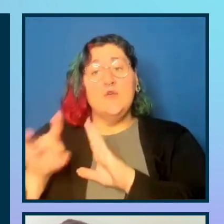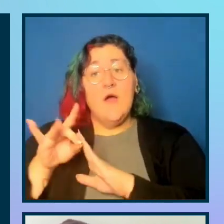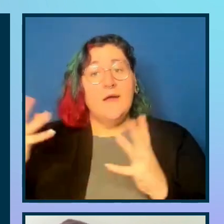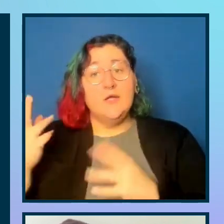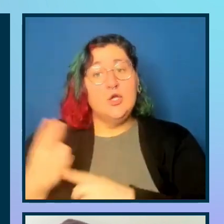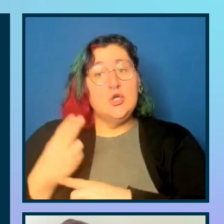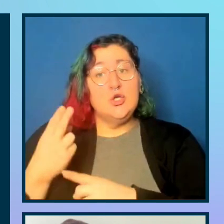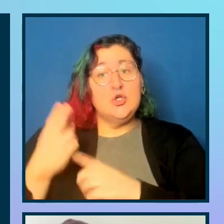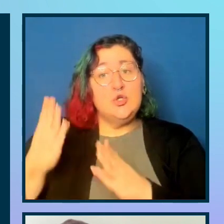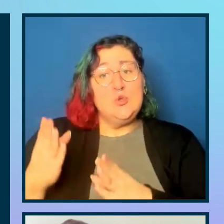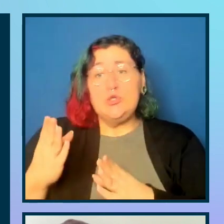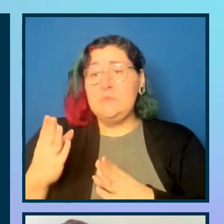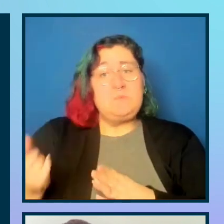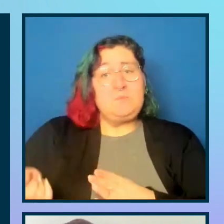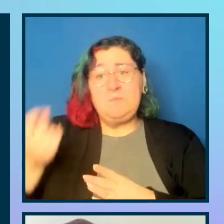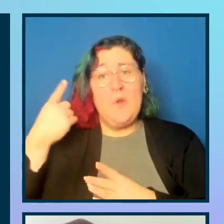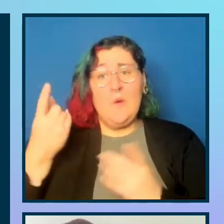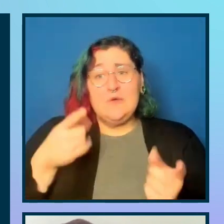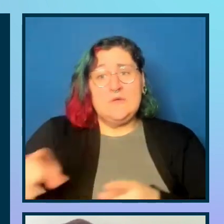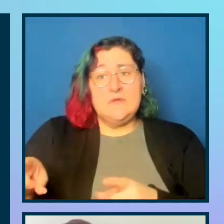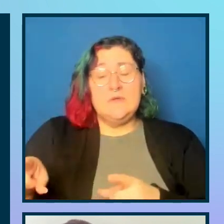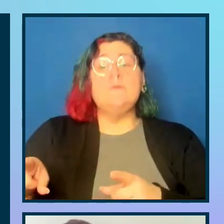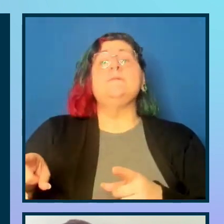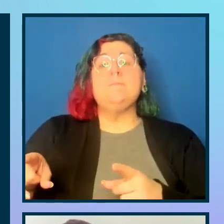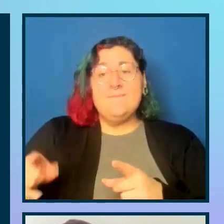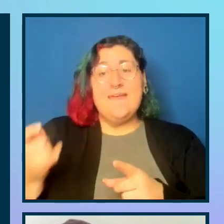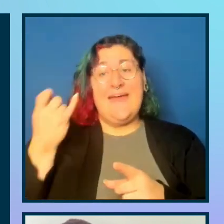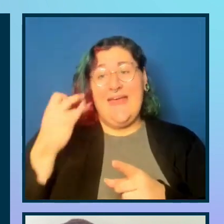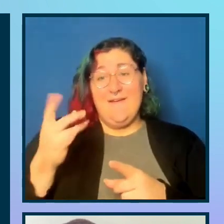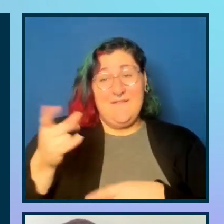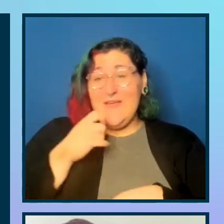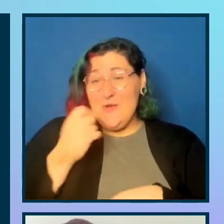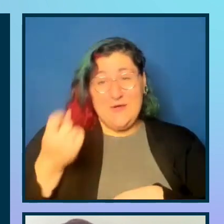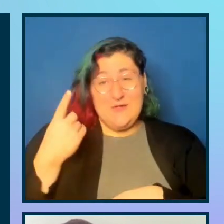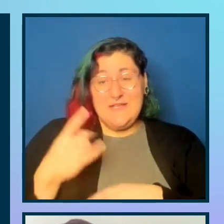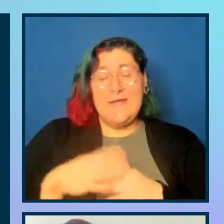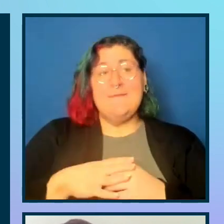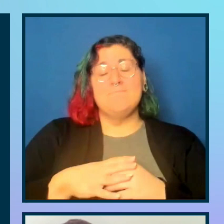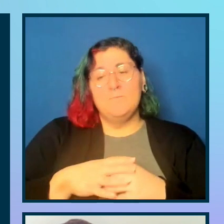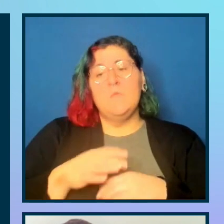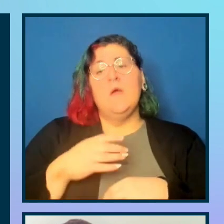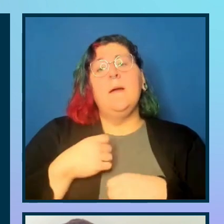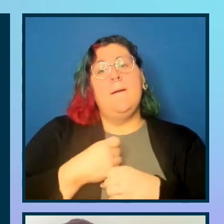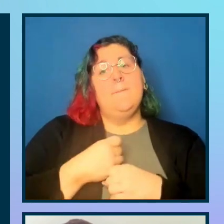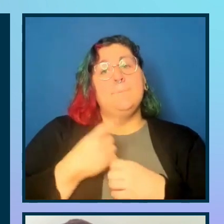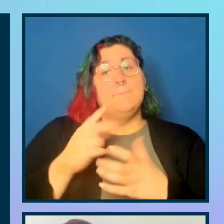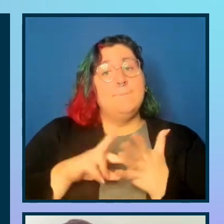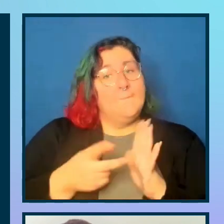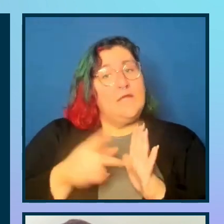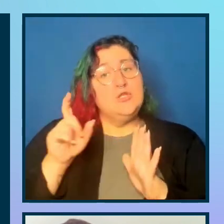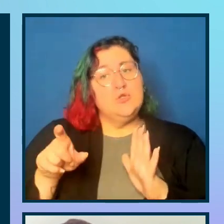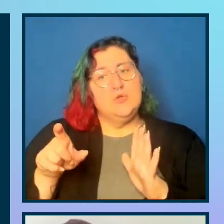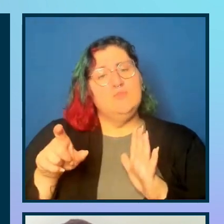necessarily understand what's happening. And if there's an understanding gap there, then it makes a lot of sense to try to address